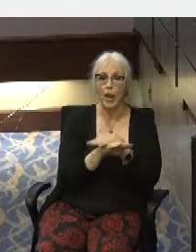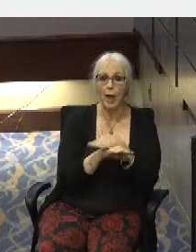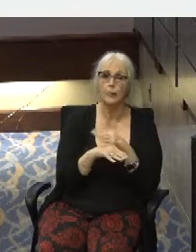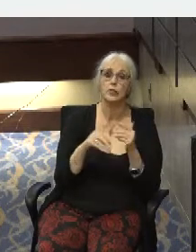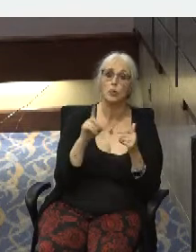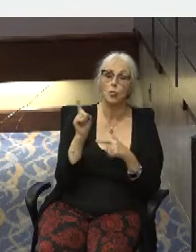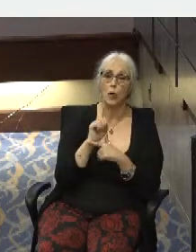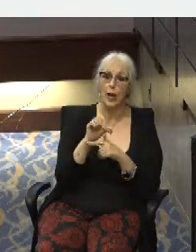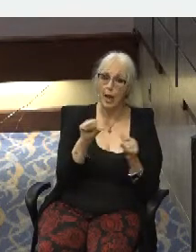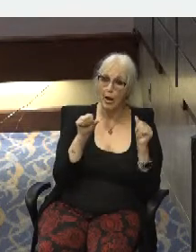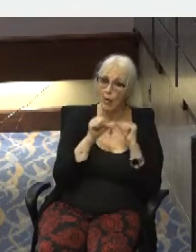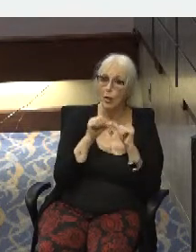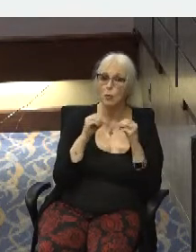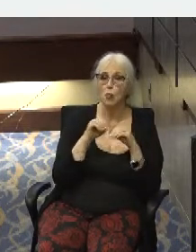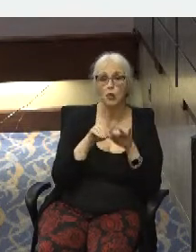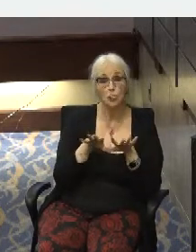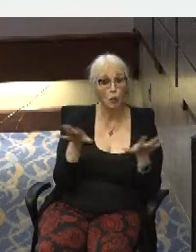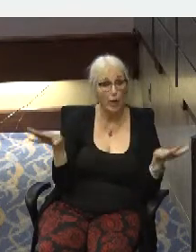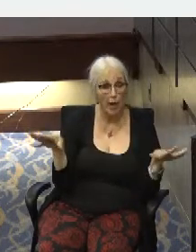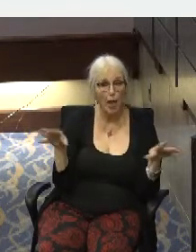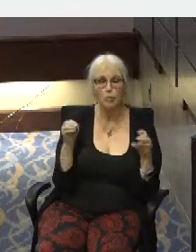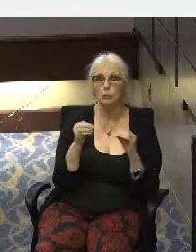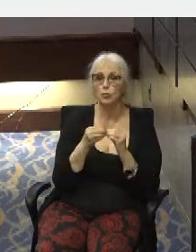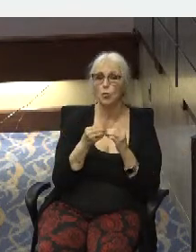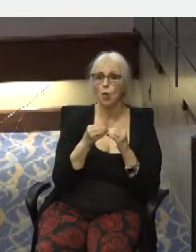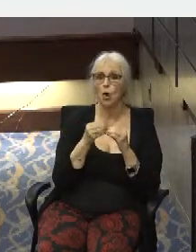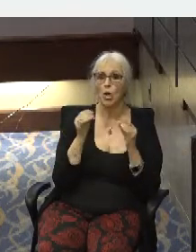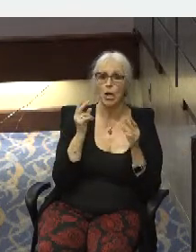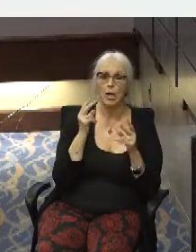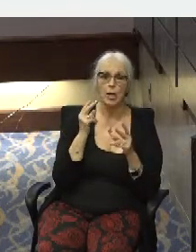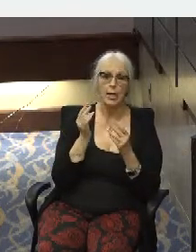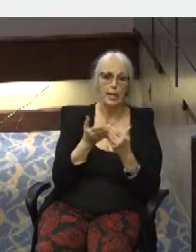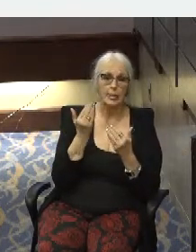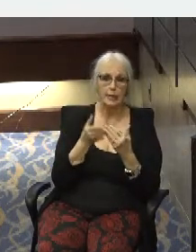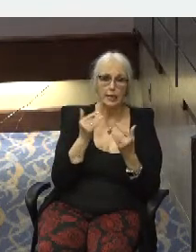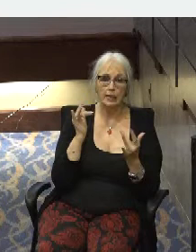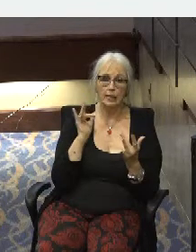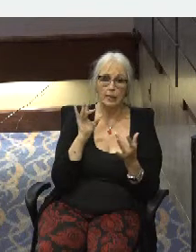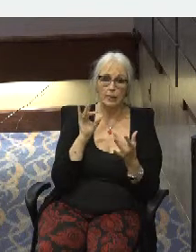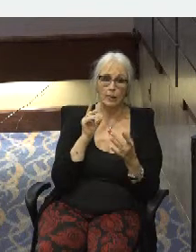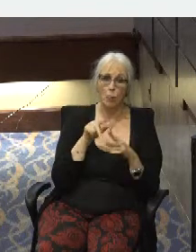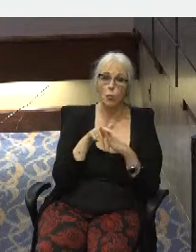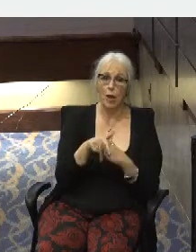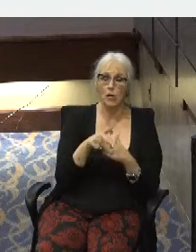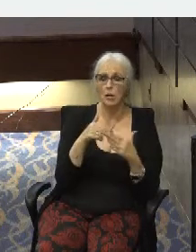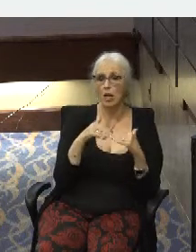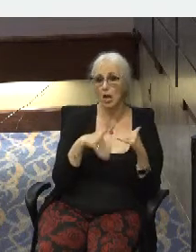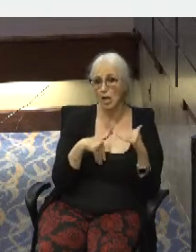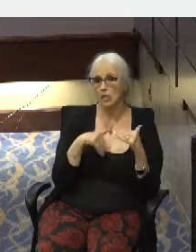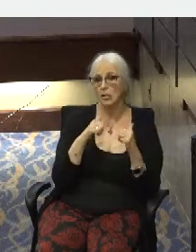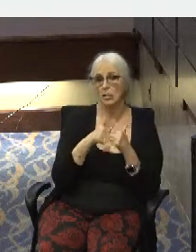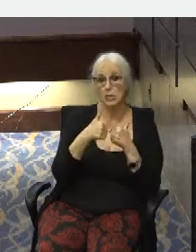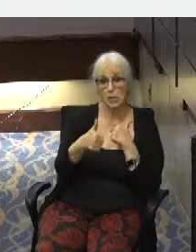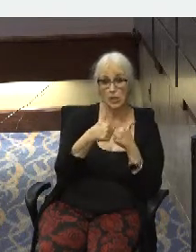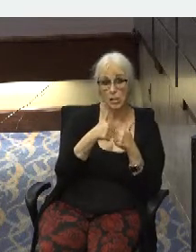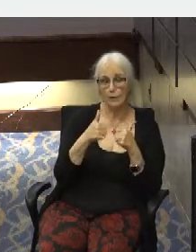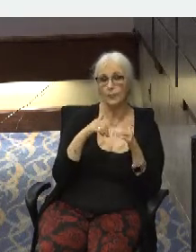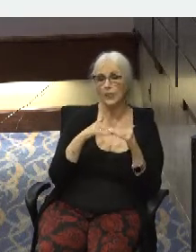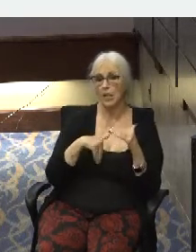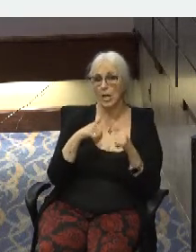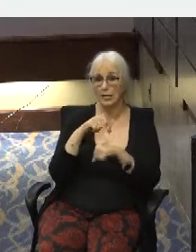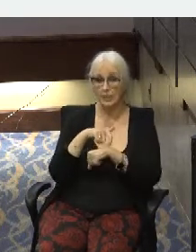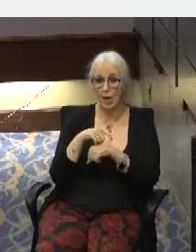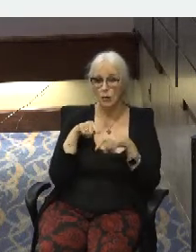the routes are a little more spread out, where folks can actually get to more access points by riding shorter distances and shorter periods during the